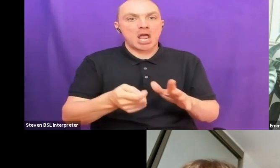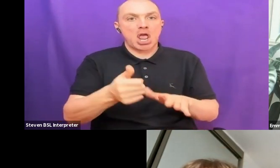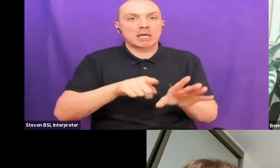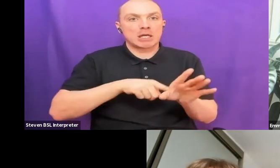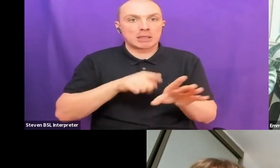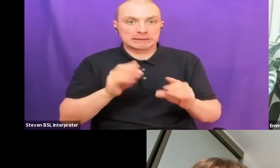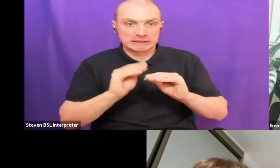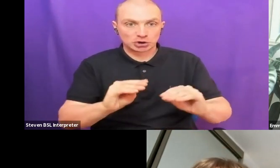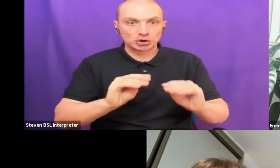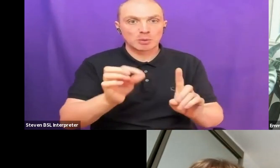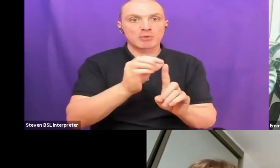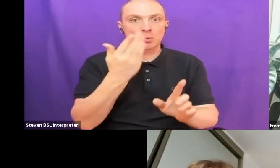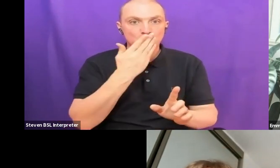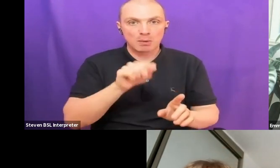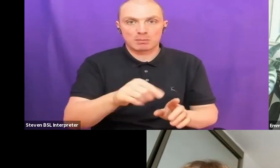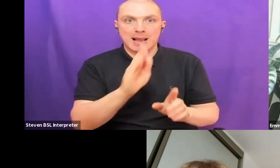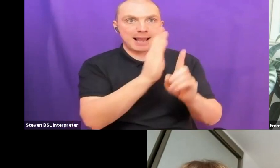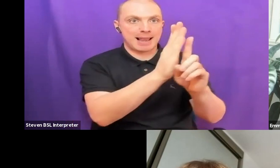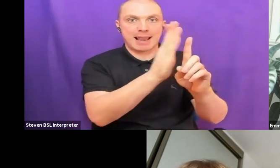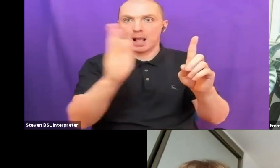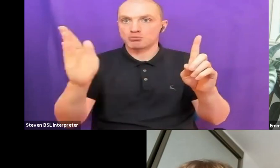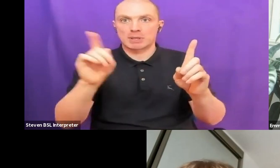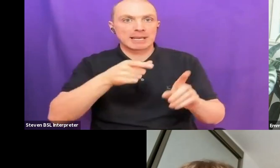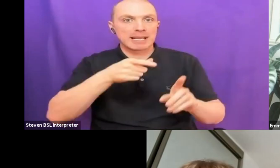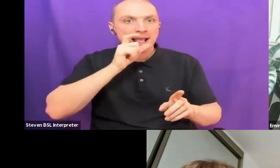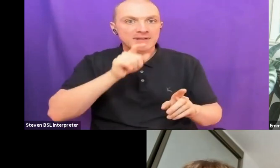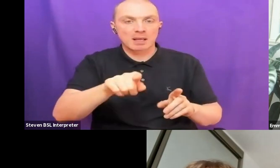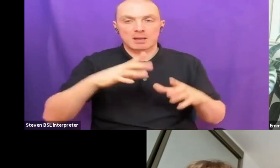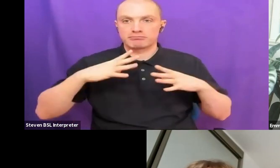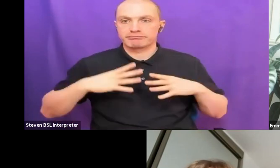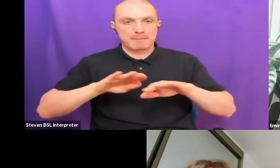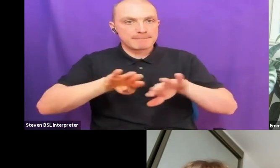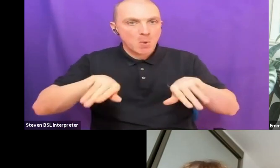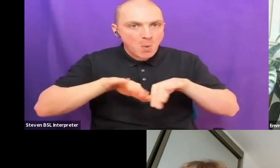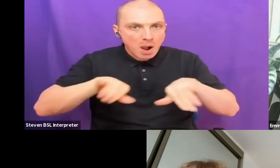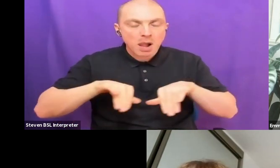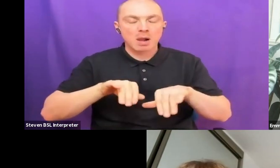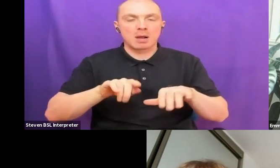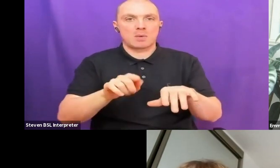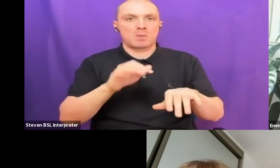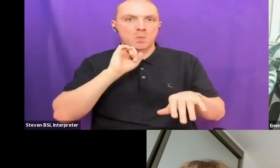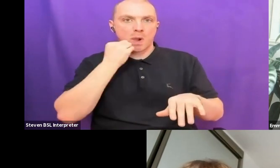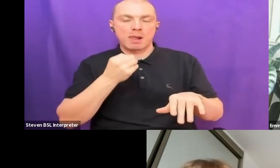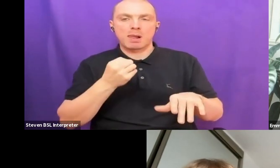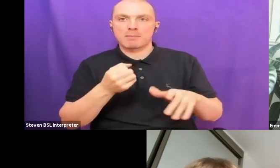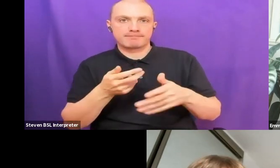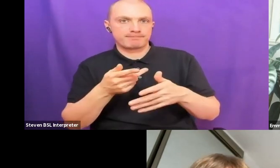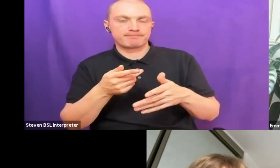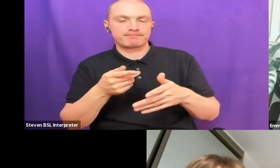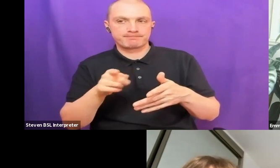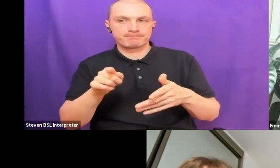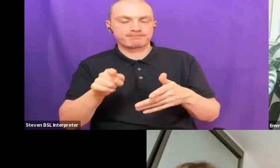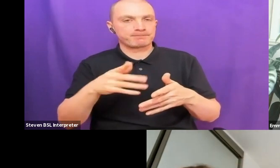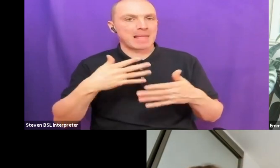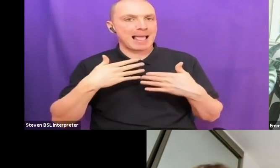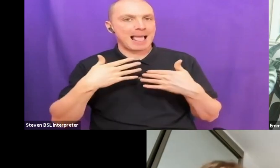new library, cafe, leisure facilities, including a pool, and a lot of support from our colleagues in Health and